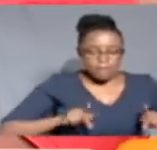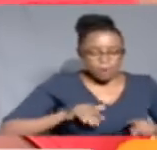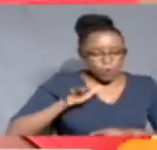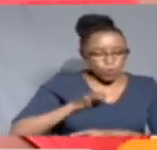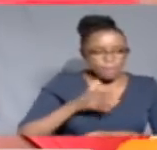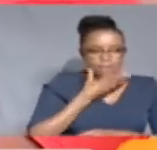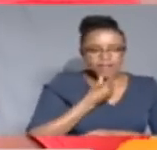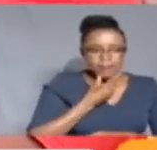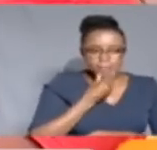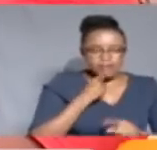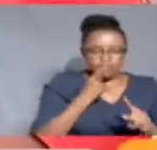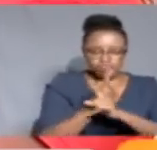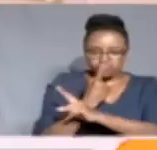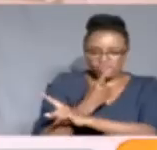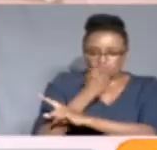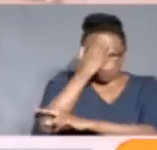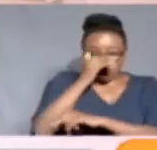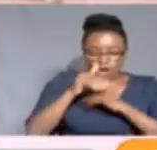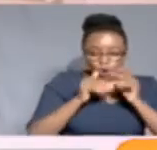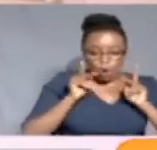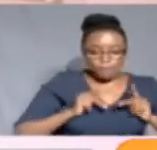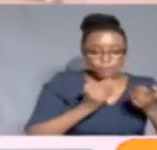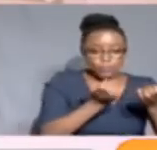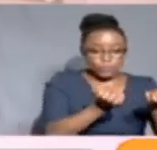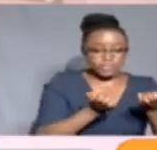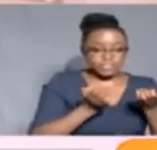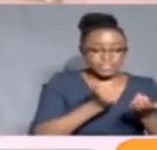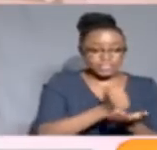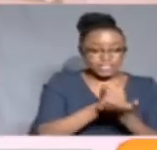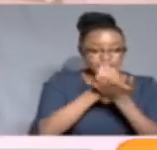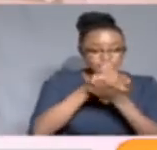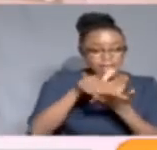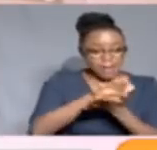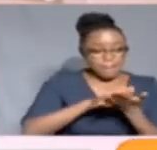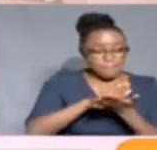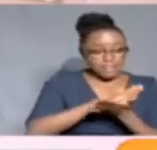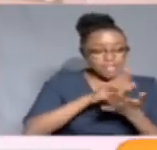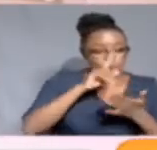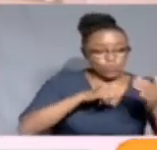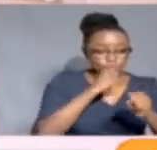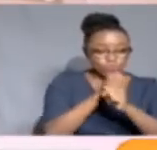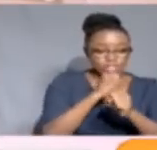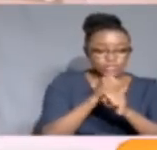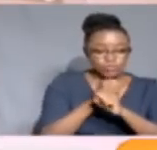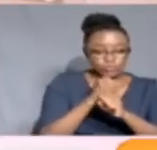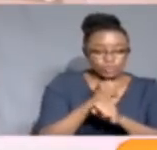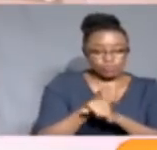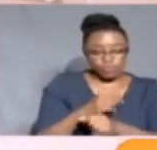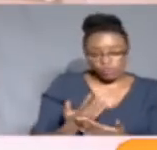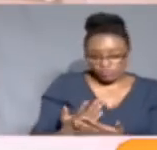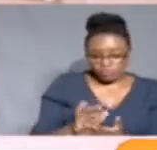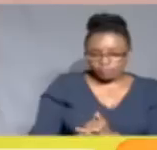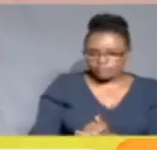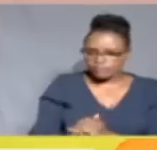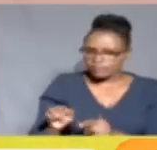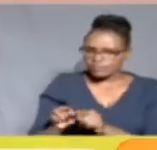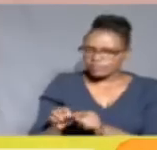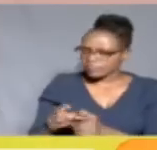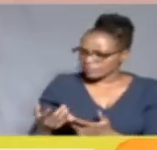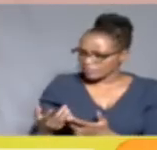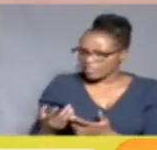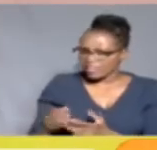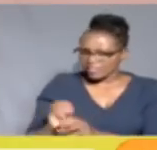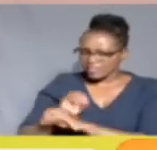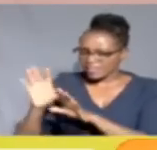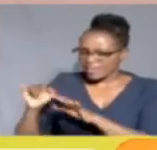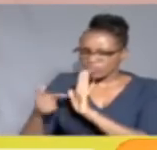men, across the board, because everybody needs help. So that's basically what we have intervened for. An amazing work, because